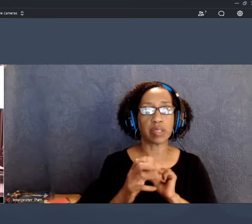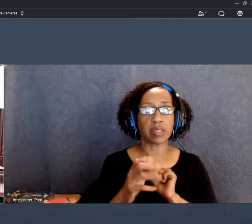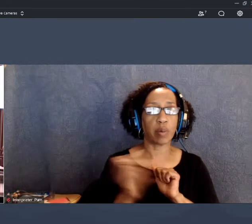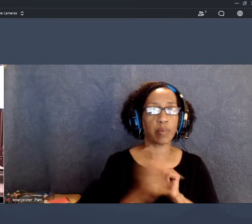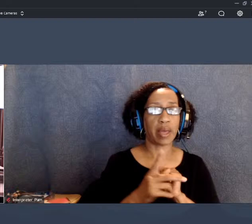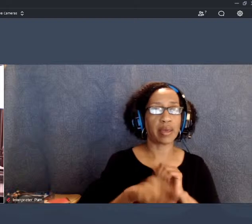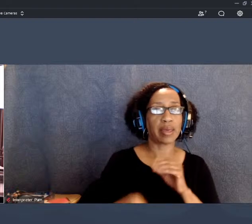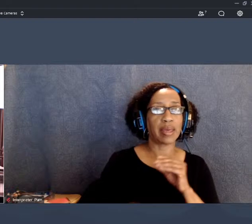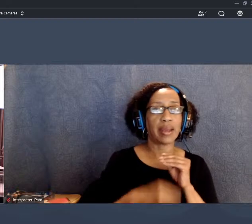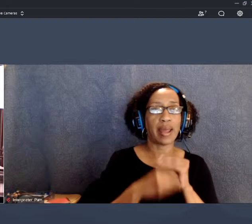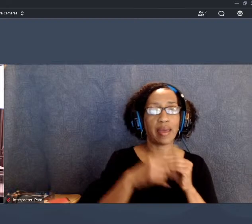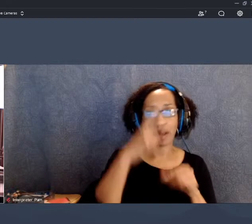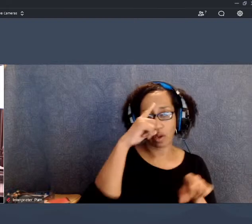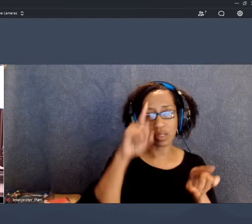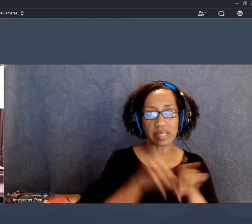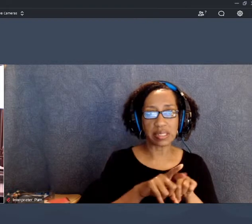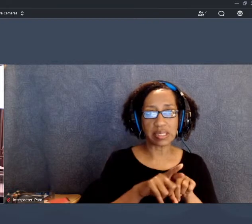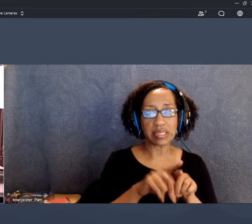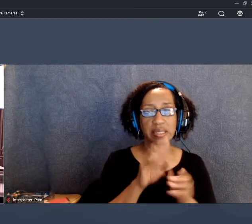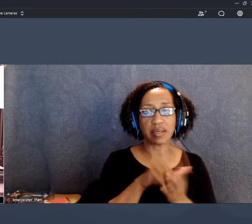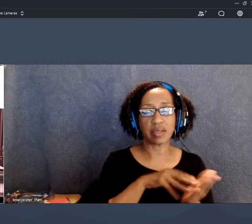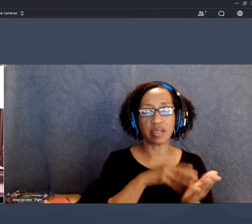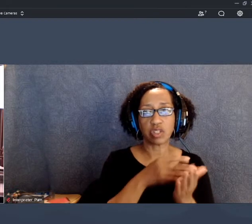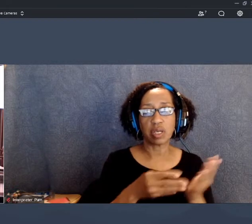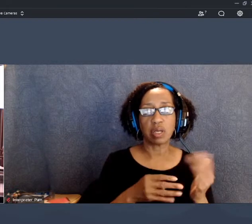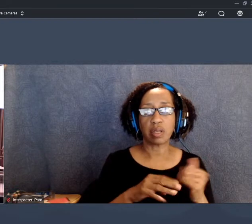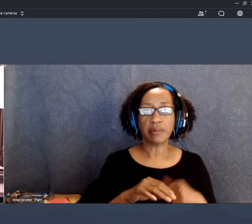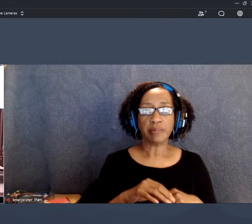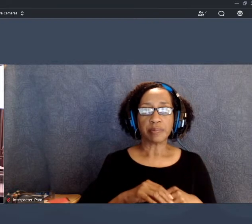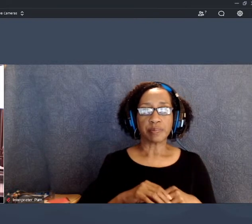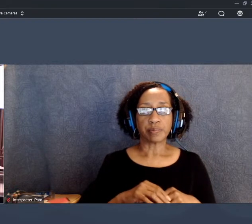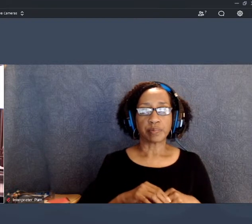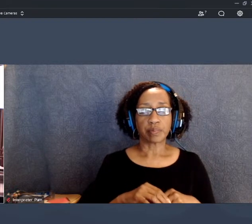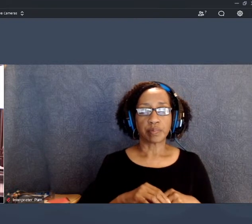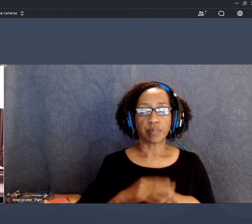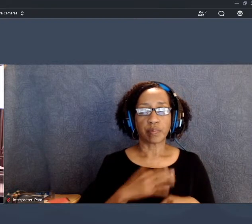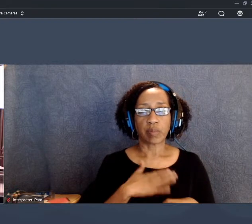agenda. Item 47 is withdrawn, by the by. Consent agenda, please.